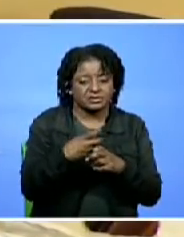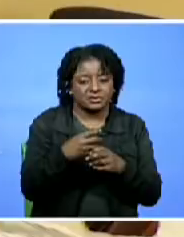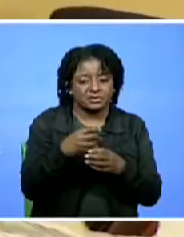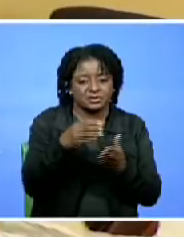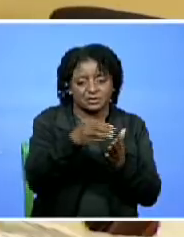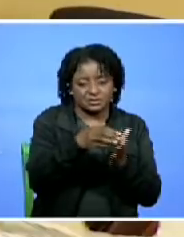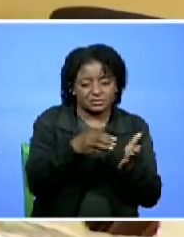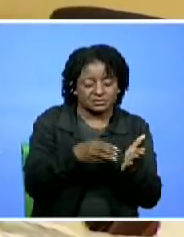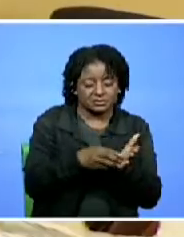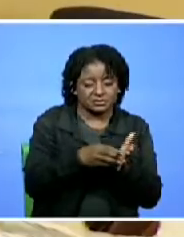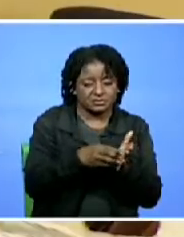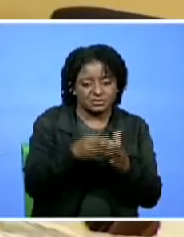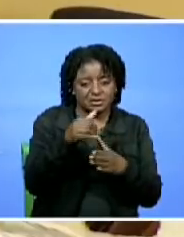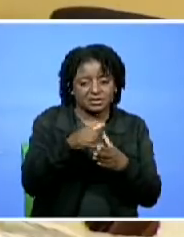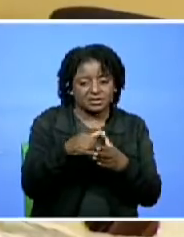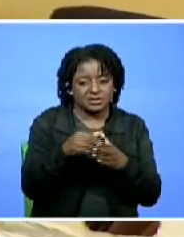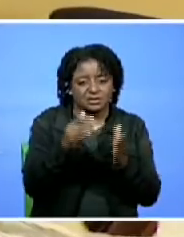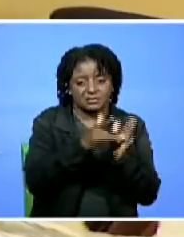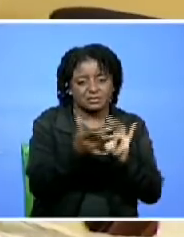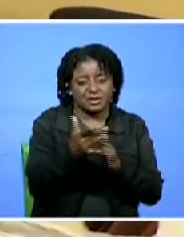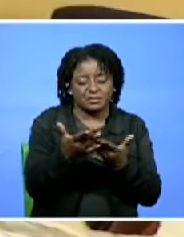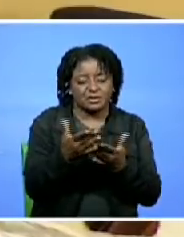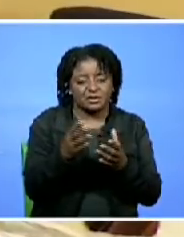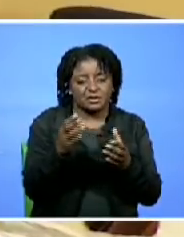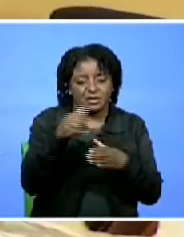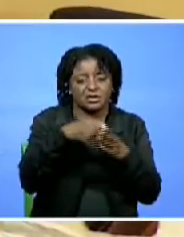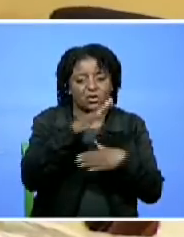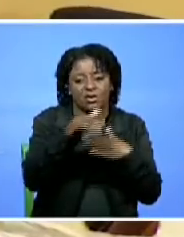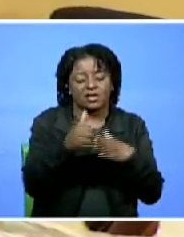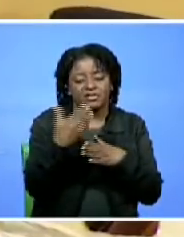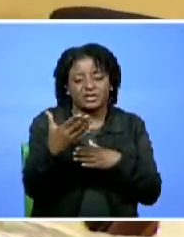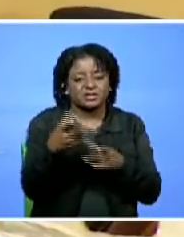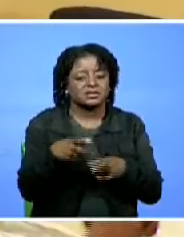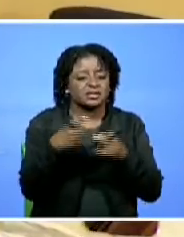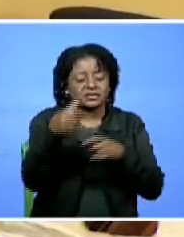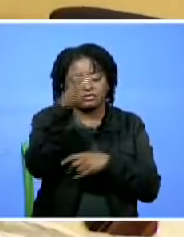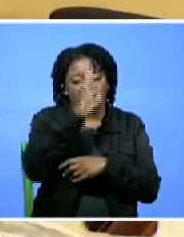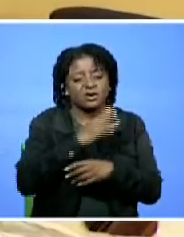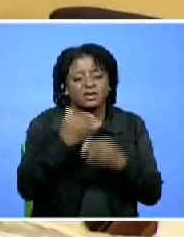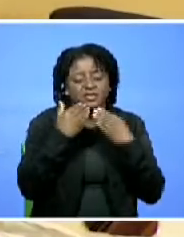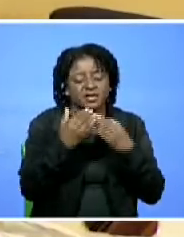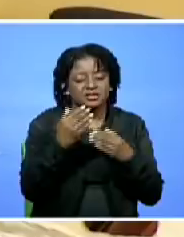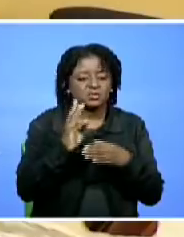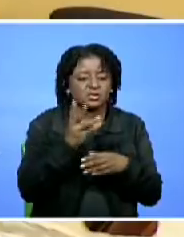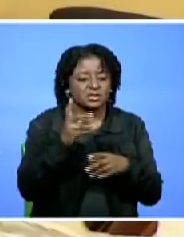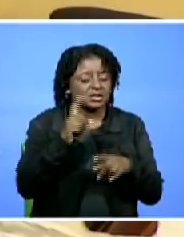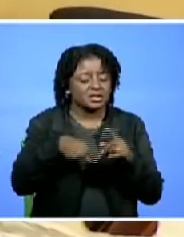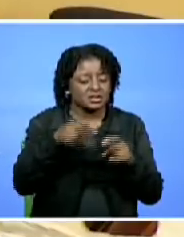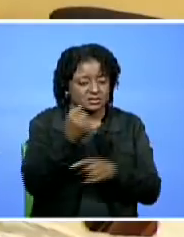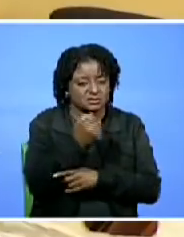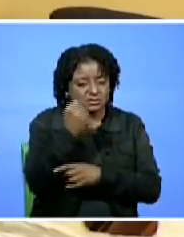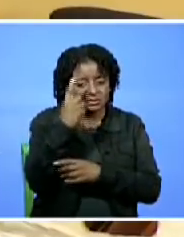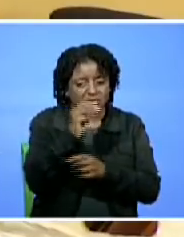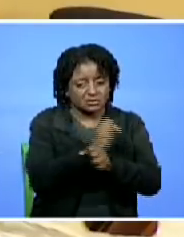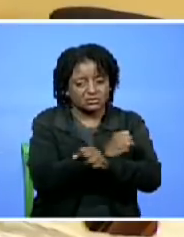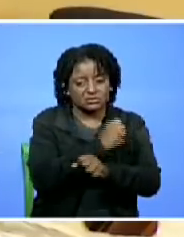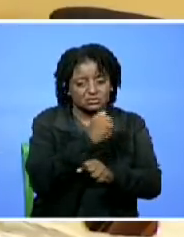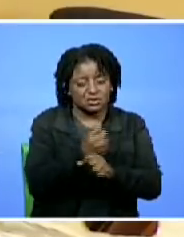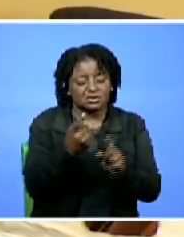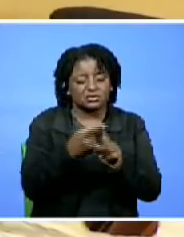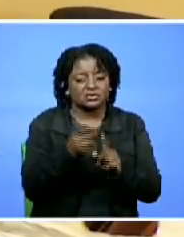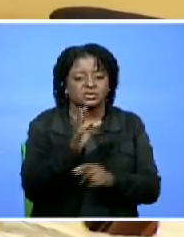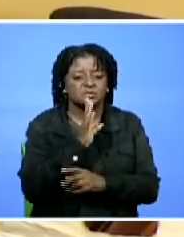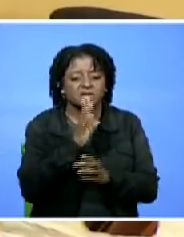things, give God thanks. We can't fathom the strength to speak